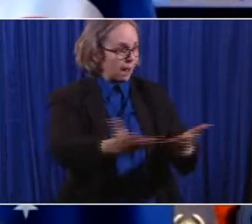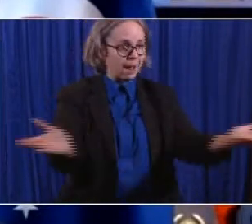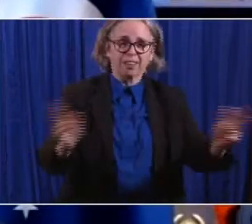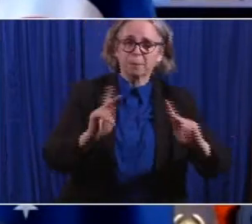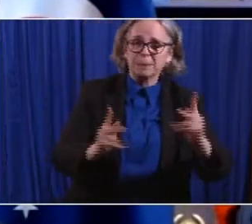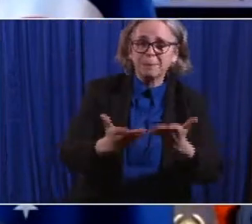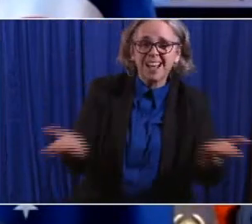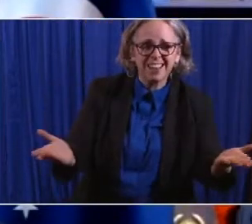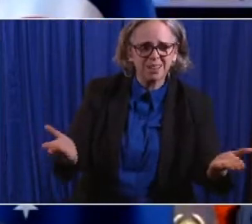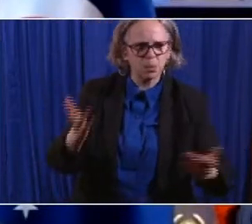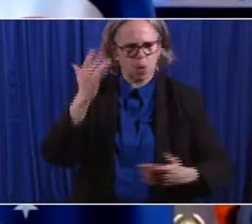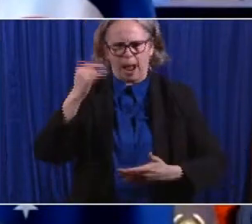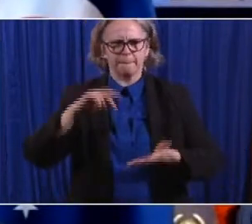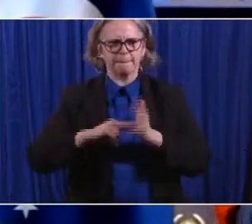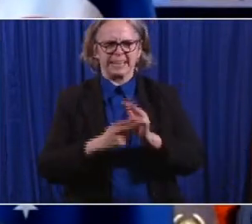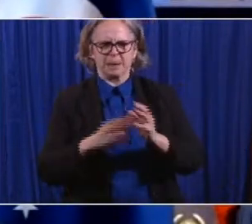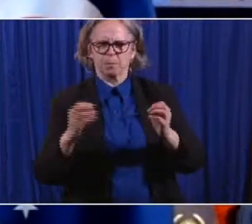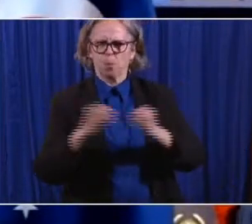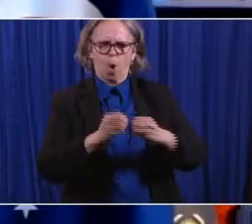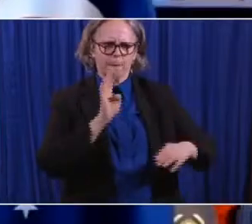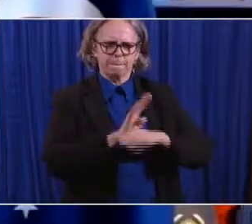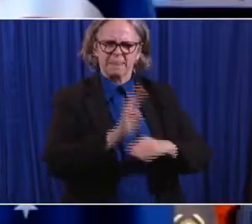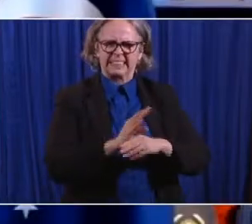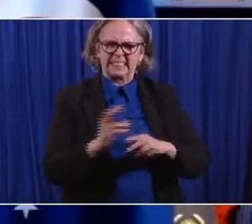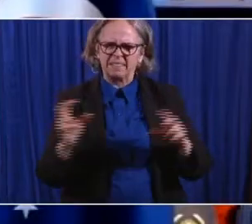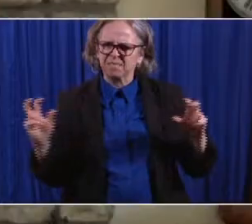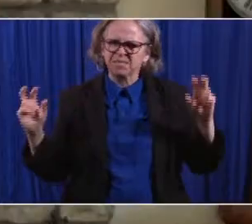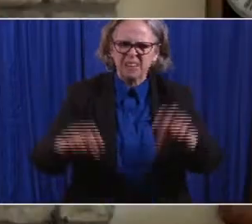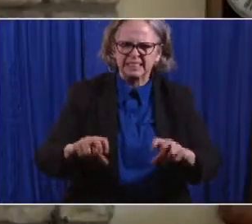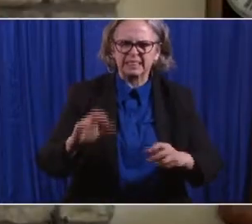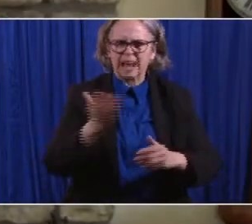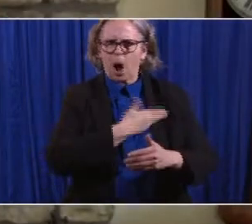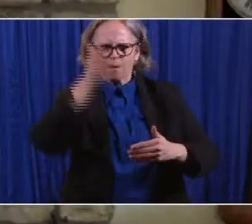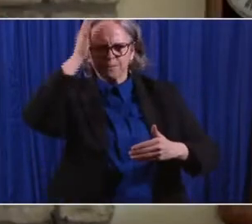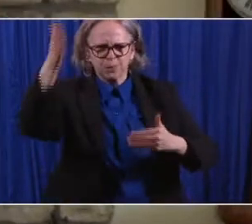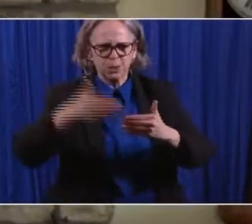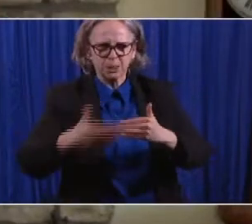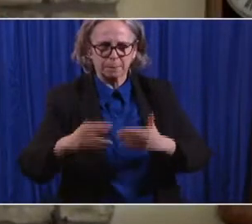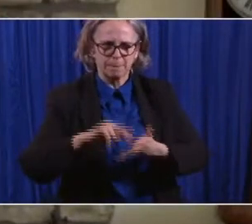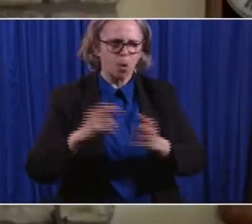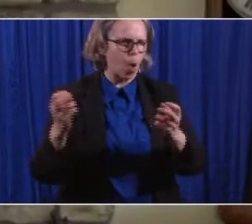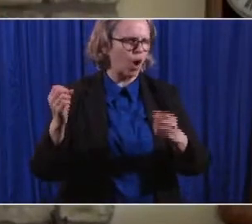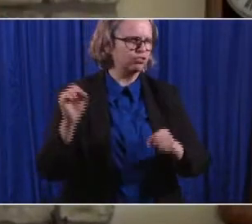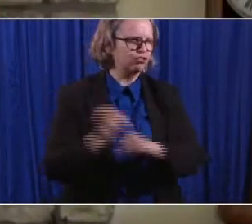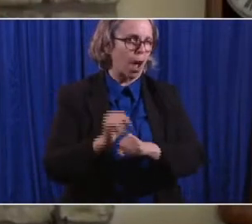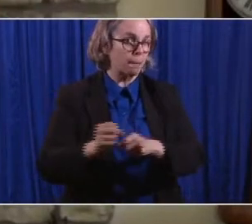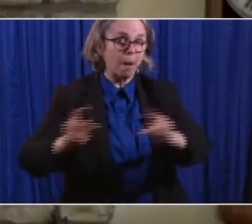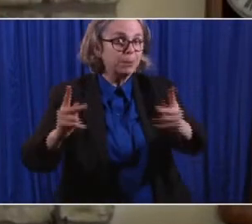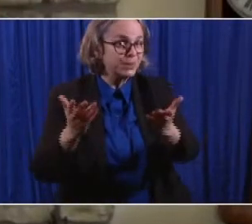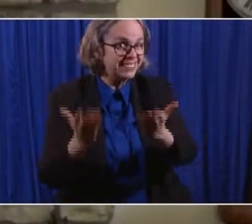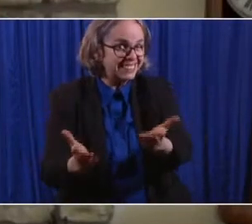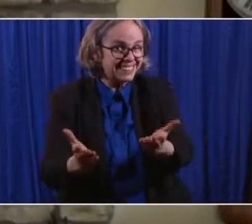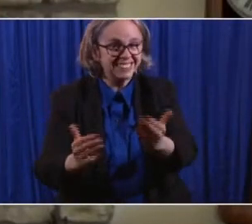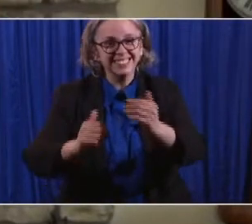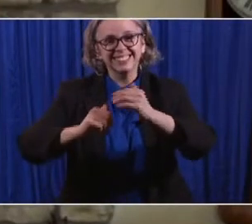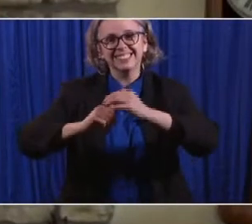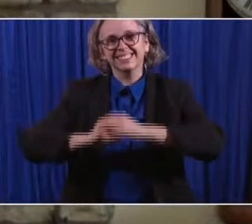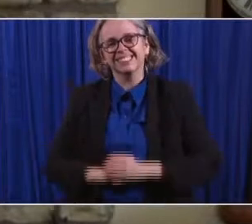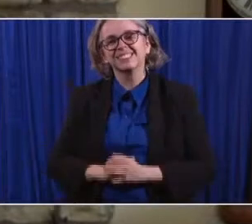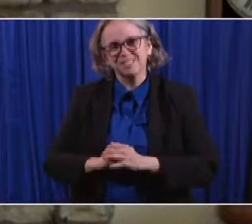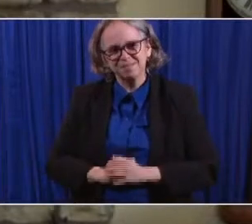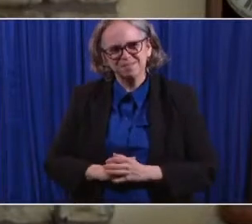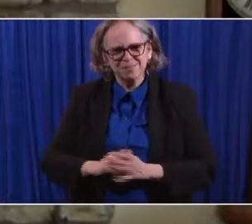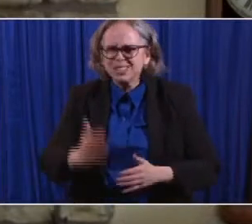in 2021, the jobs will eventually follow. What is great news, Lieutenant Governor, and we're very happy about that. We